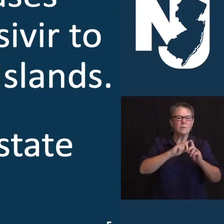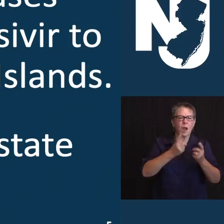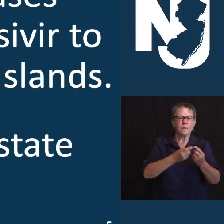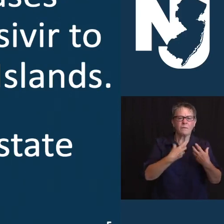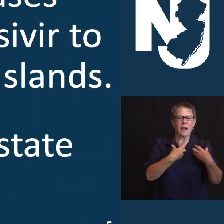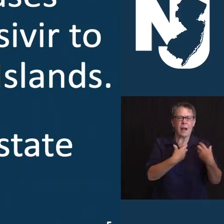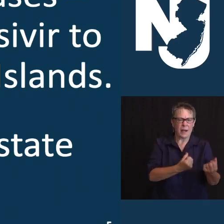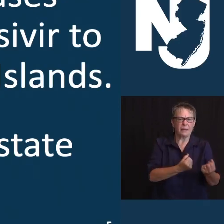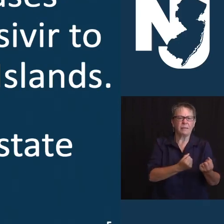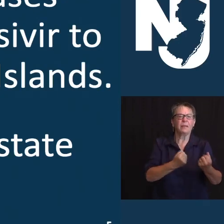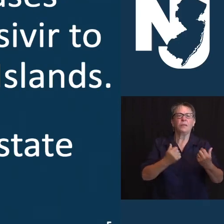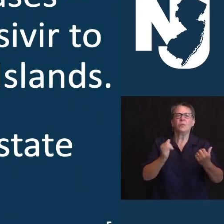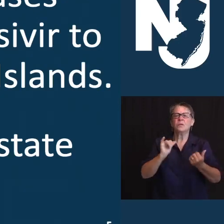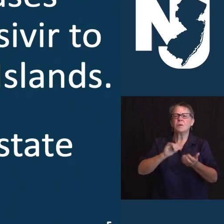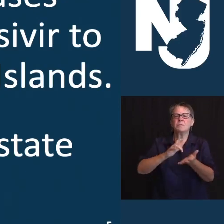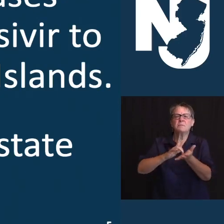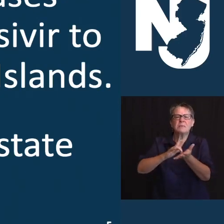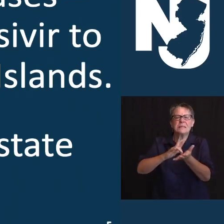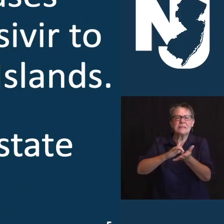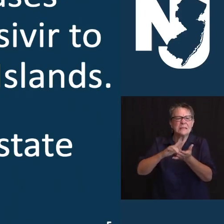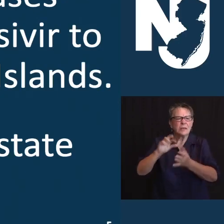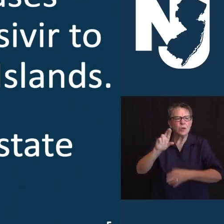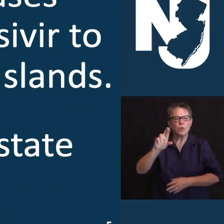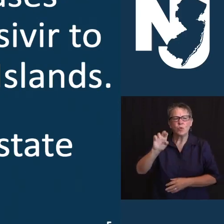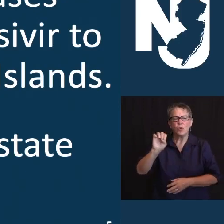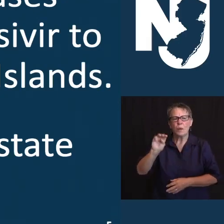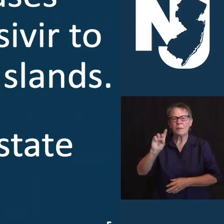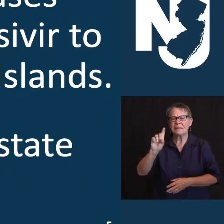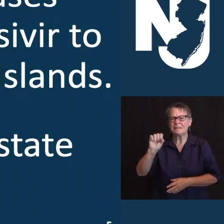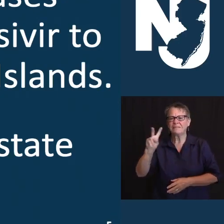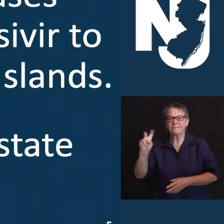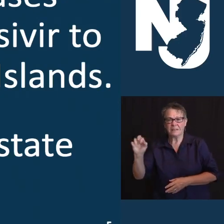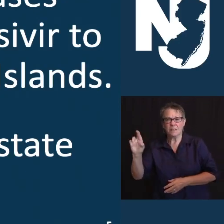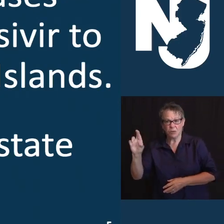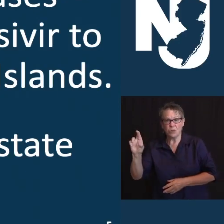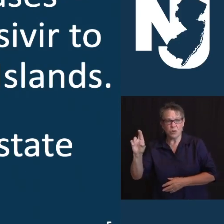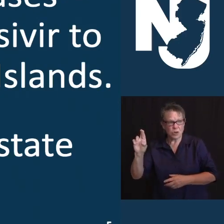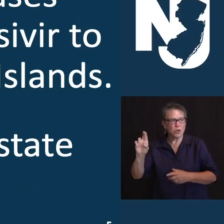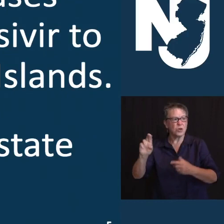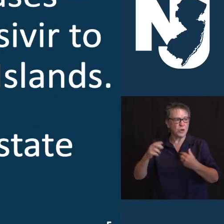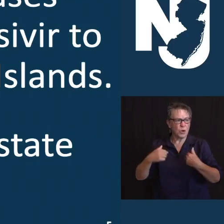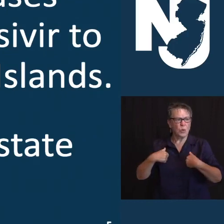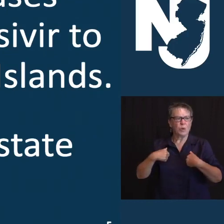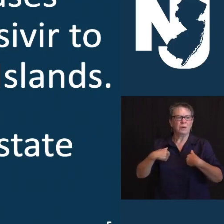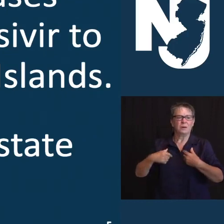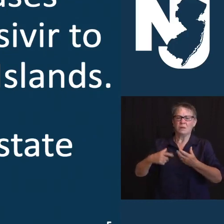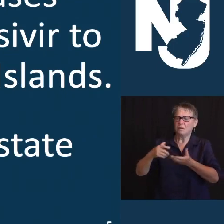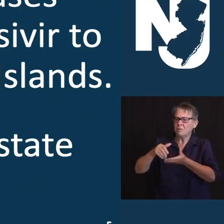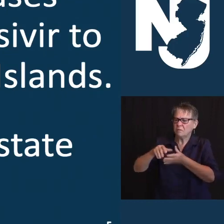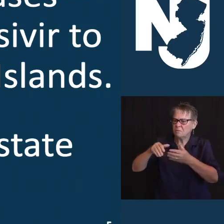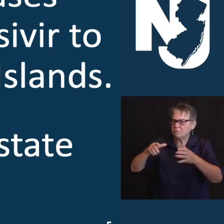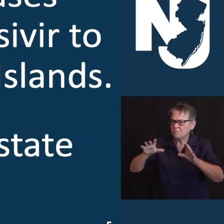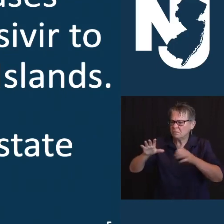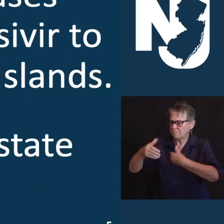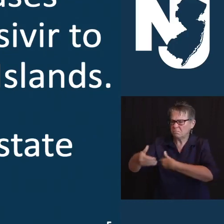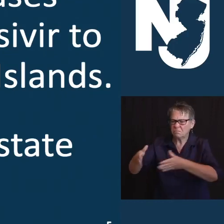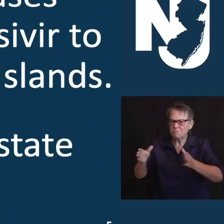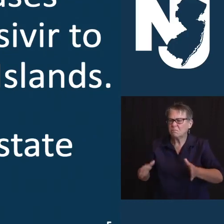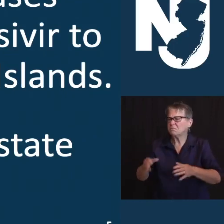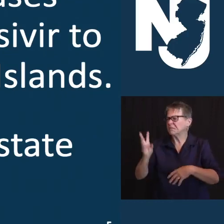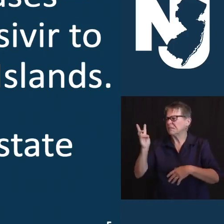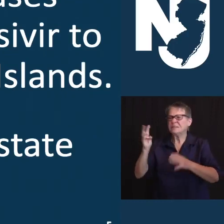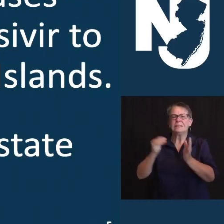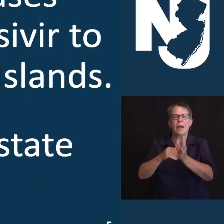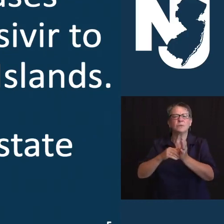cases of the antiviral remdesivir. That's a total of 6,000 doses to